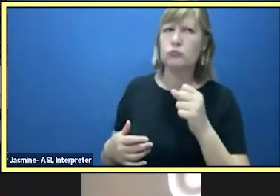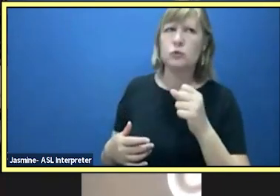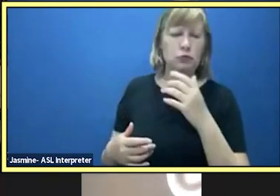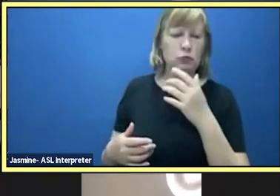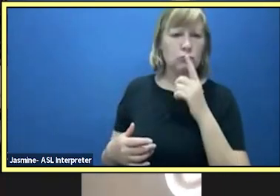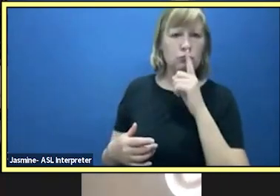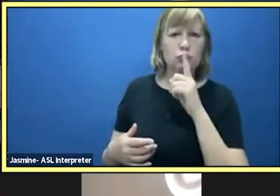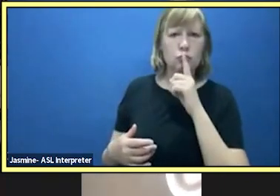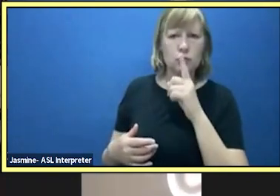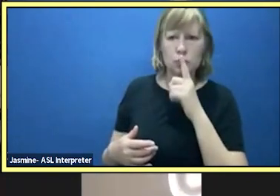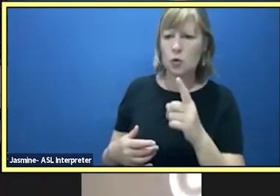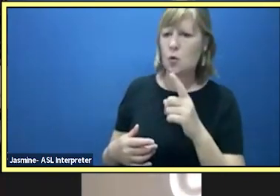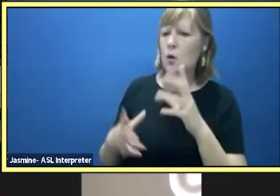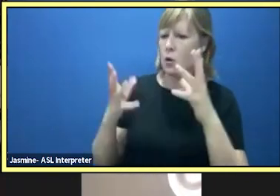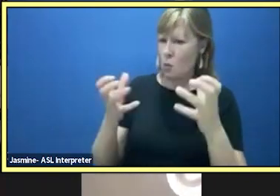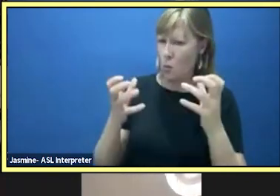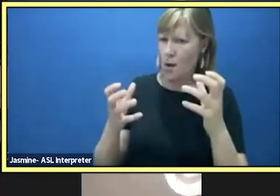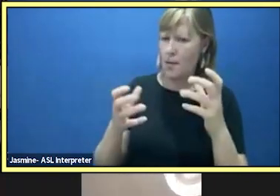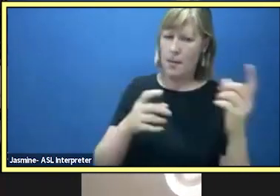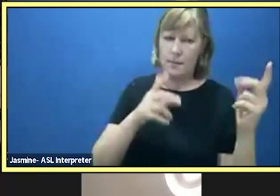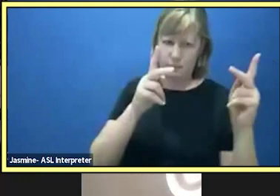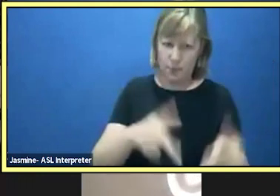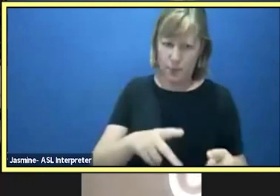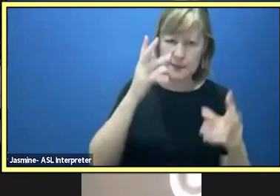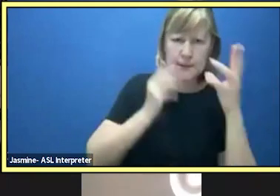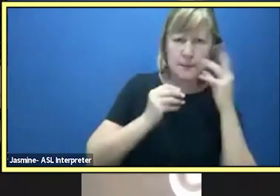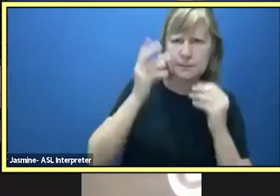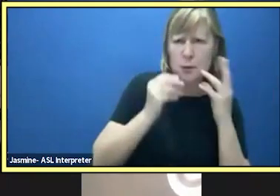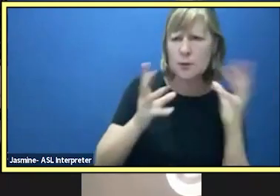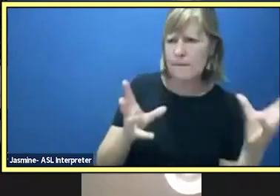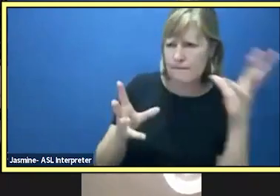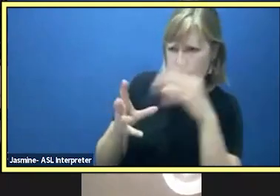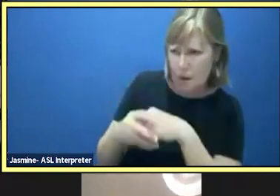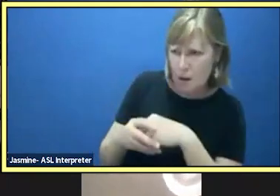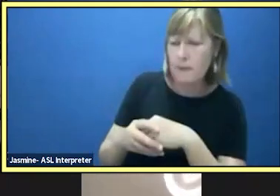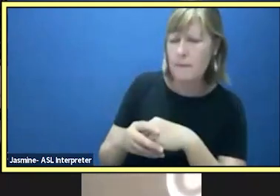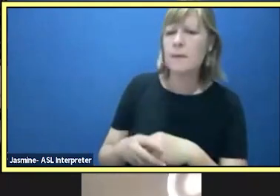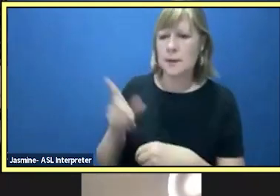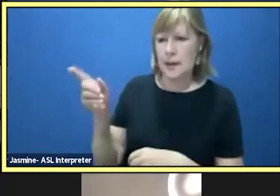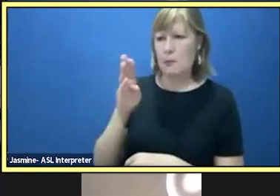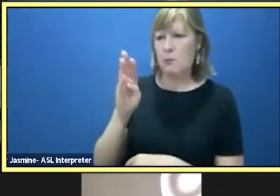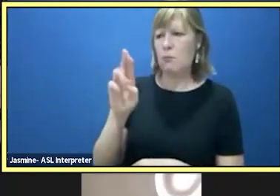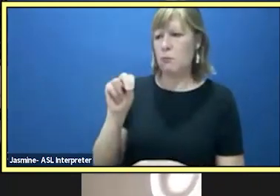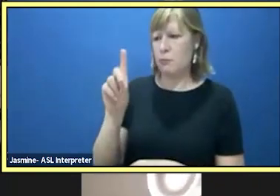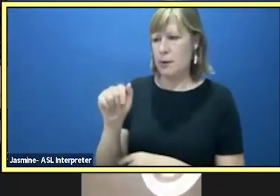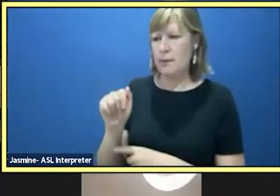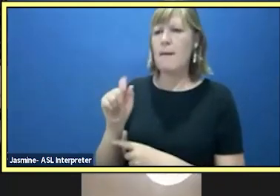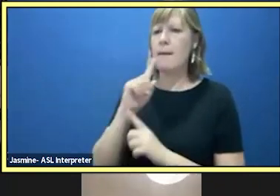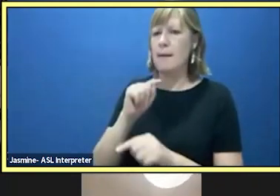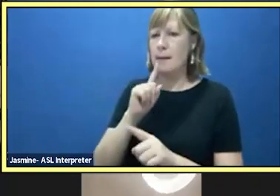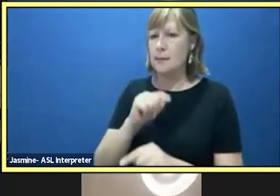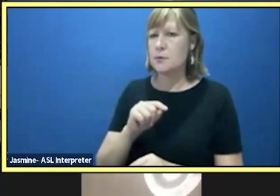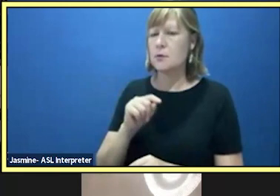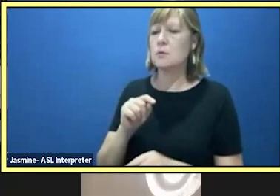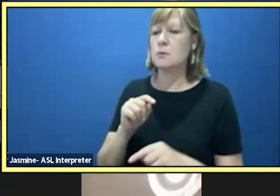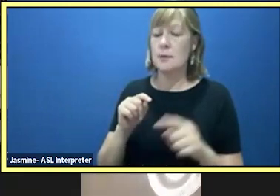support team. And as Brenda said, that person can absolutely attend any meetings that you have. And that's something that I notice here